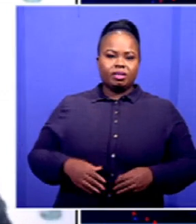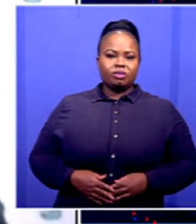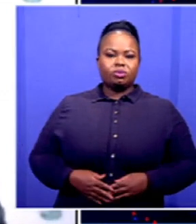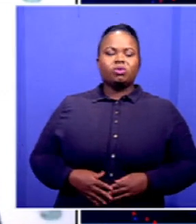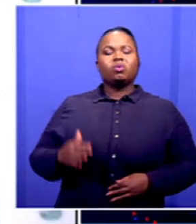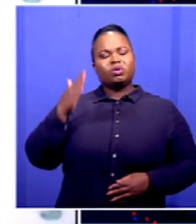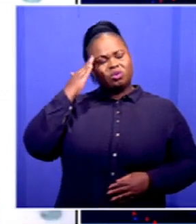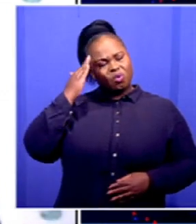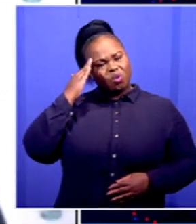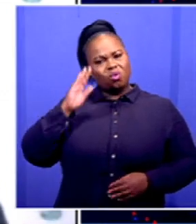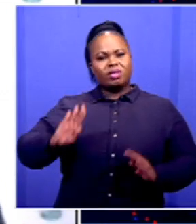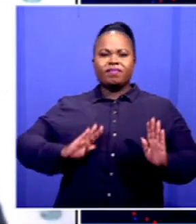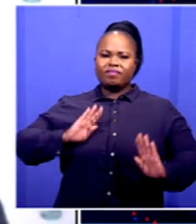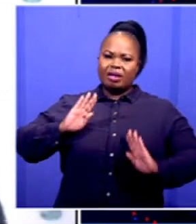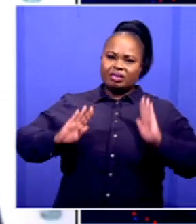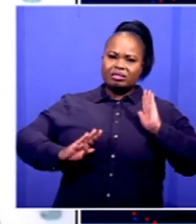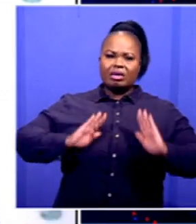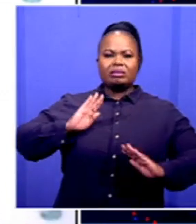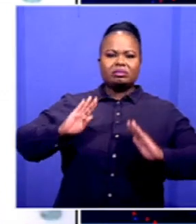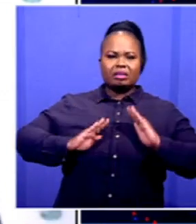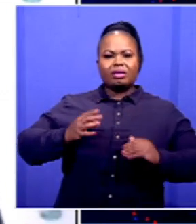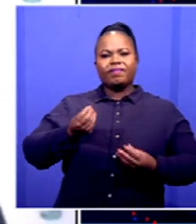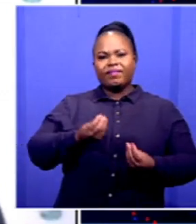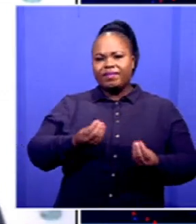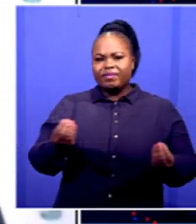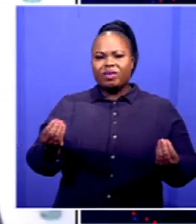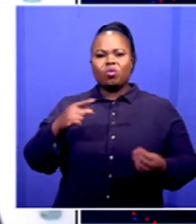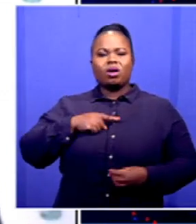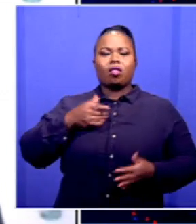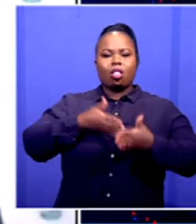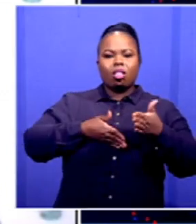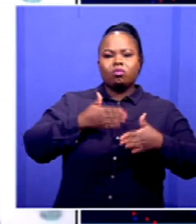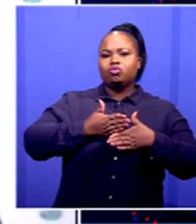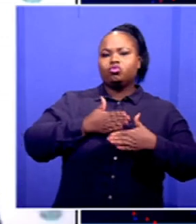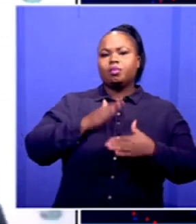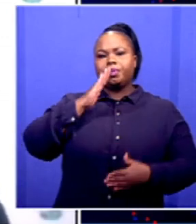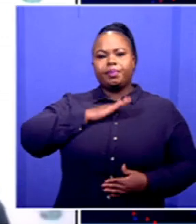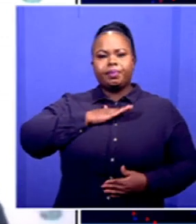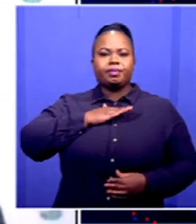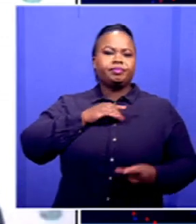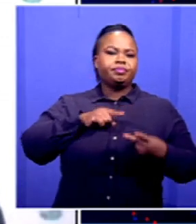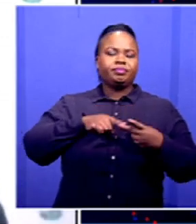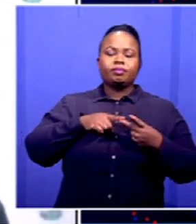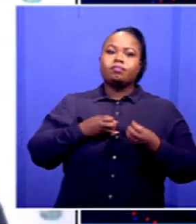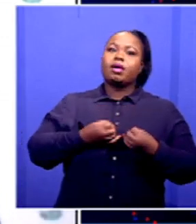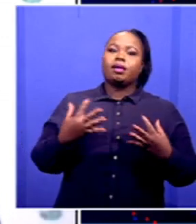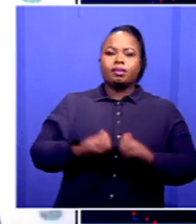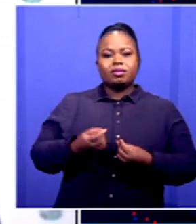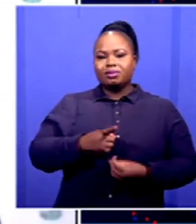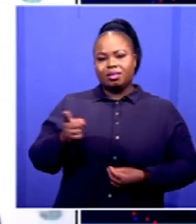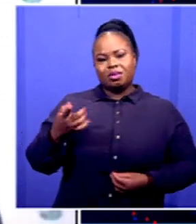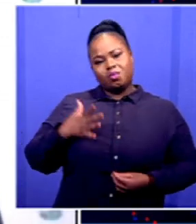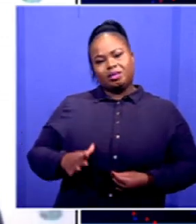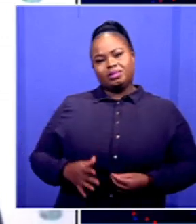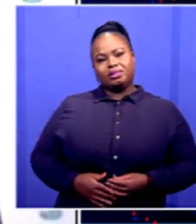the frustrations they have about lack of access to job, lack of access to many things that they are entitled